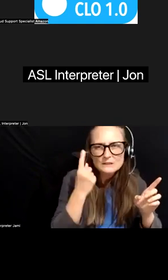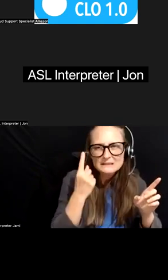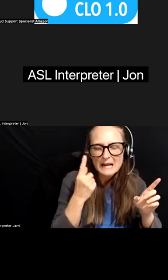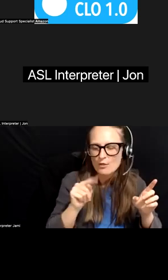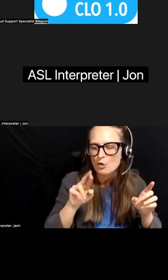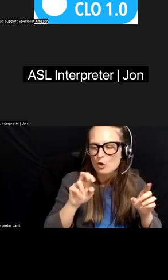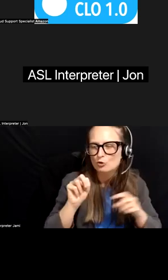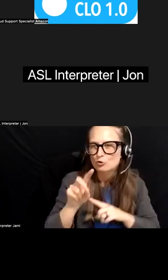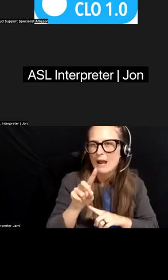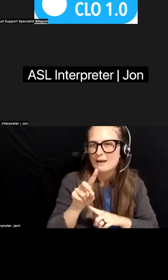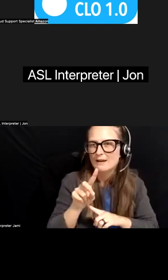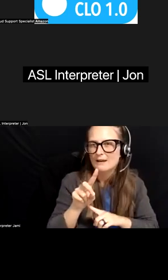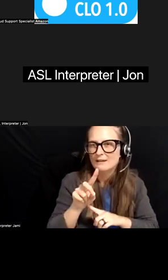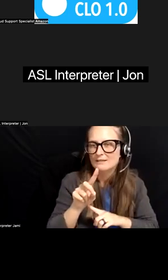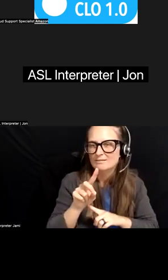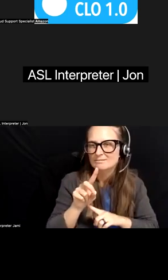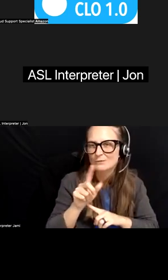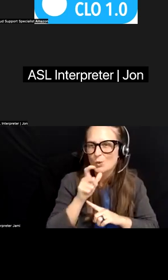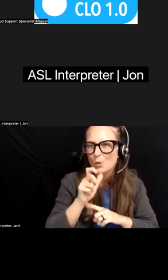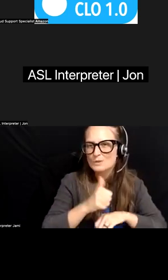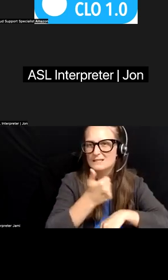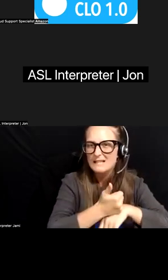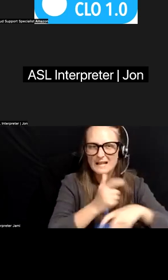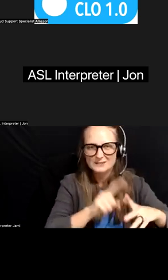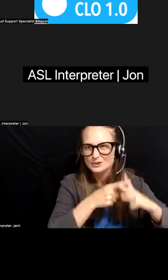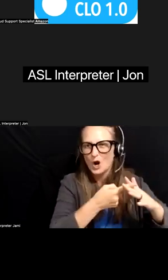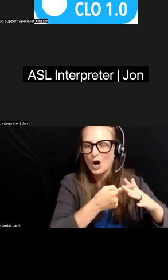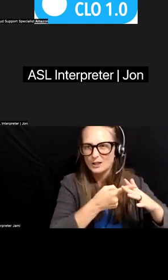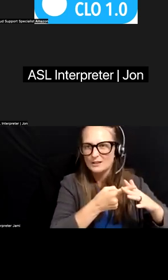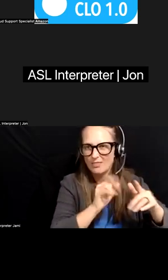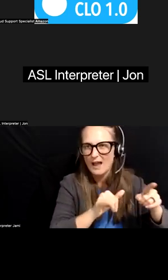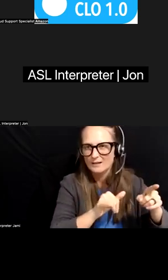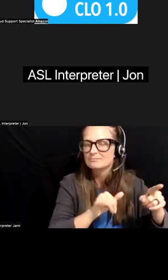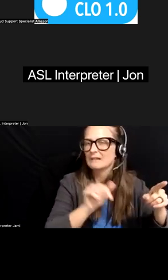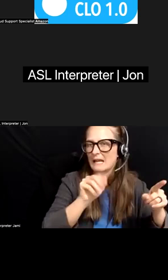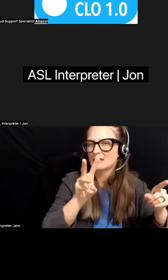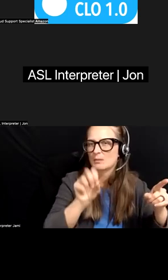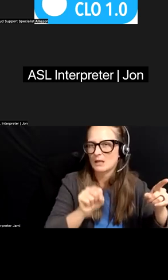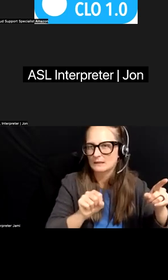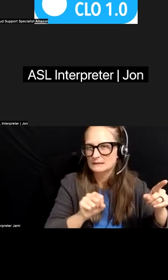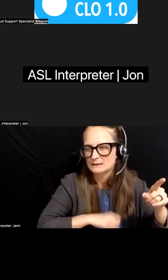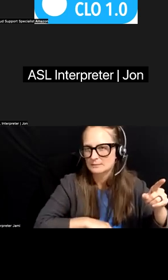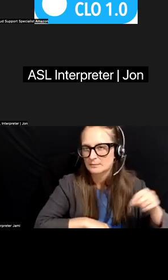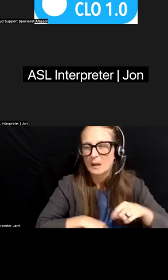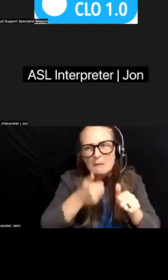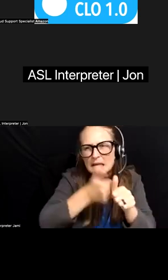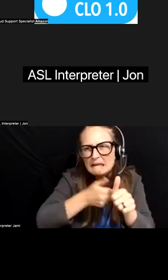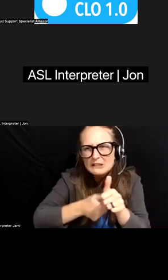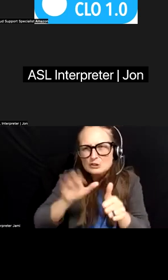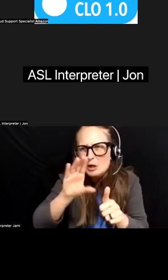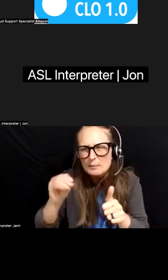which is AWS, then the others can be easier learning curve. But each company will have its